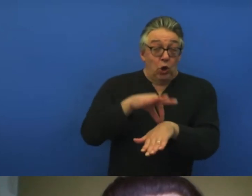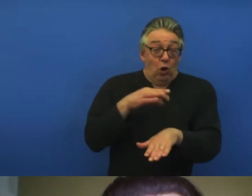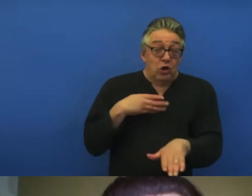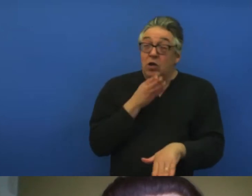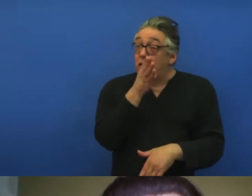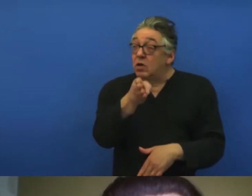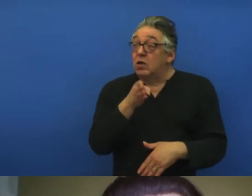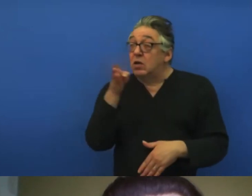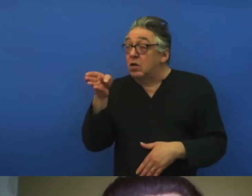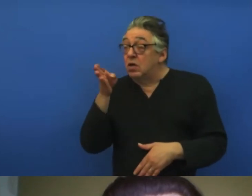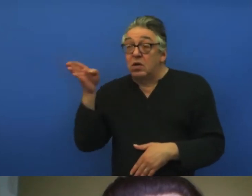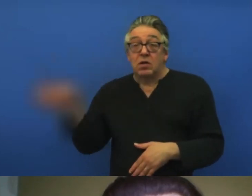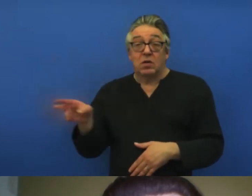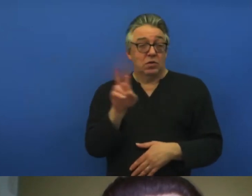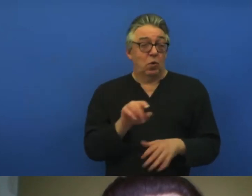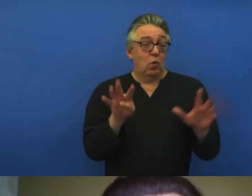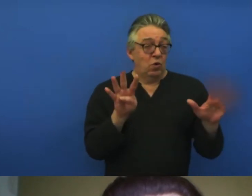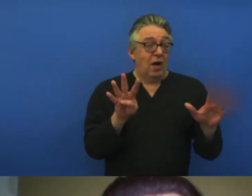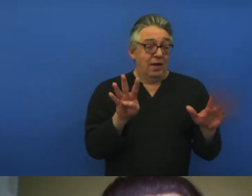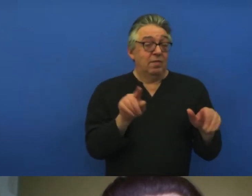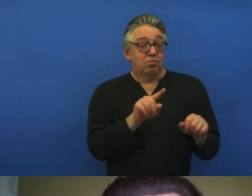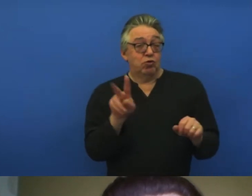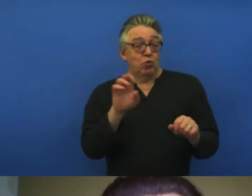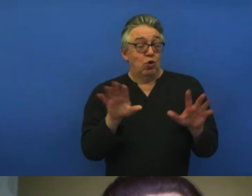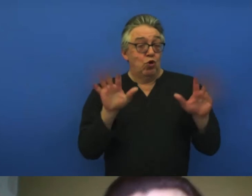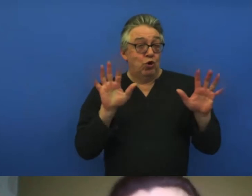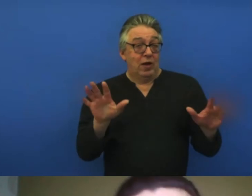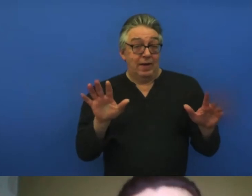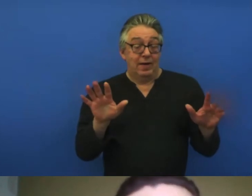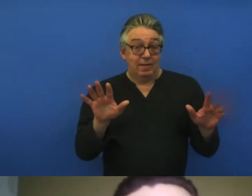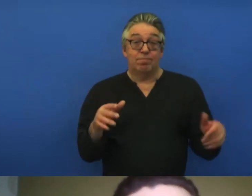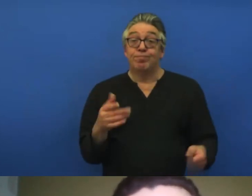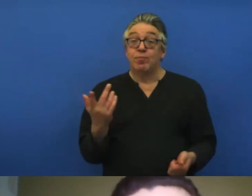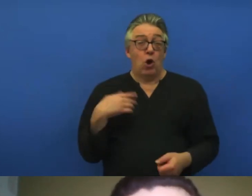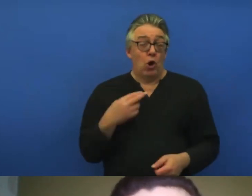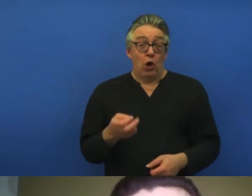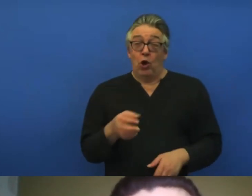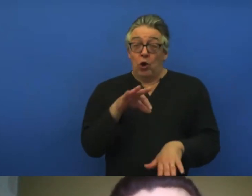and 2010, and it took me about a year before